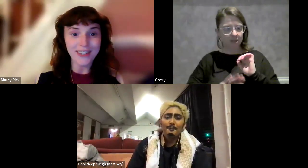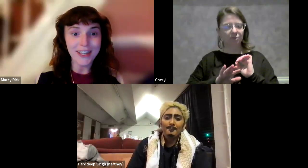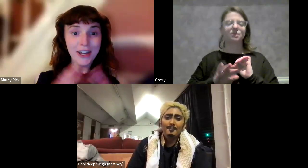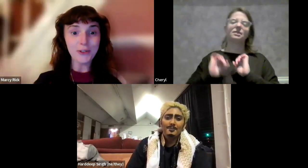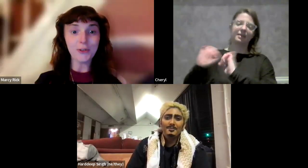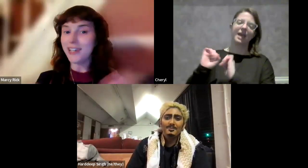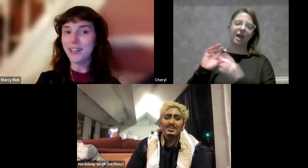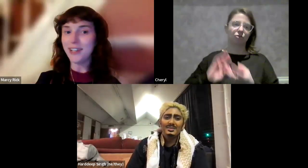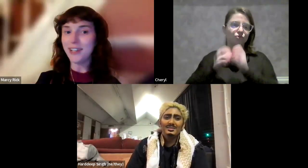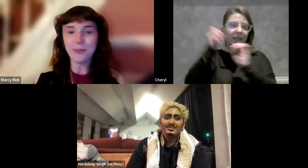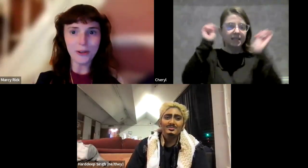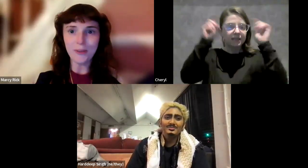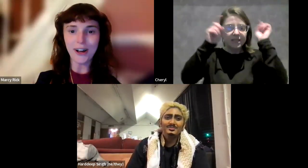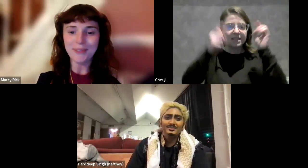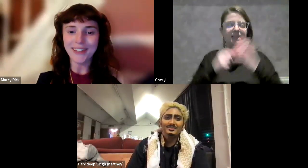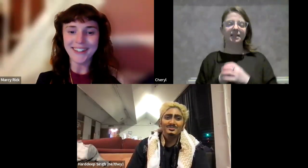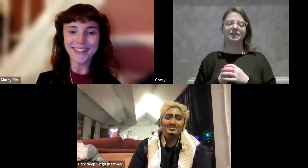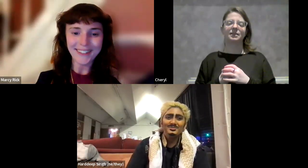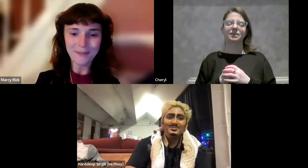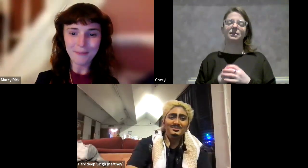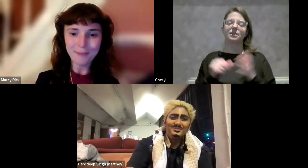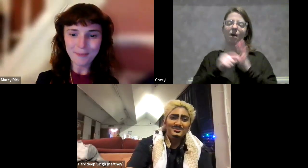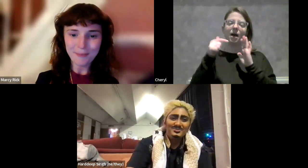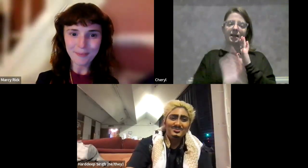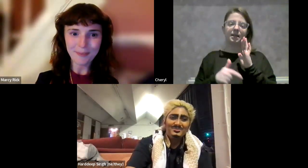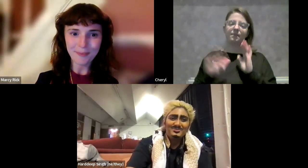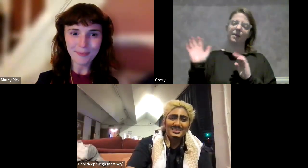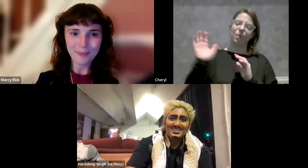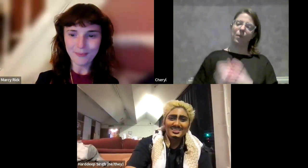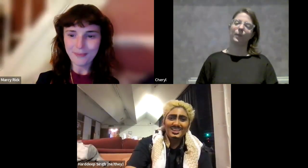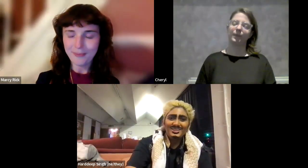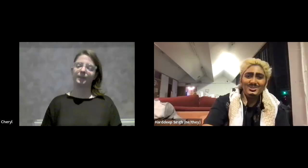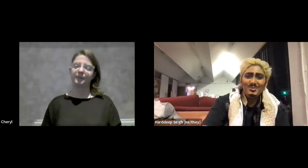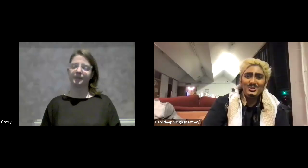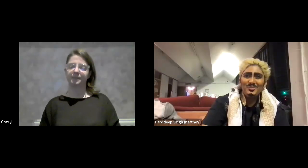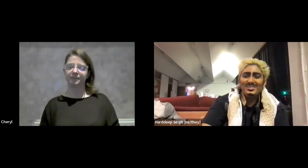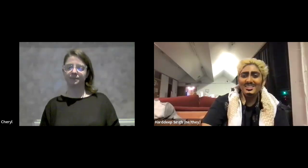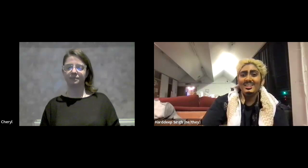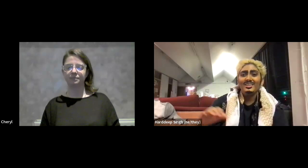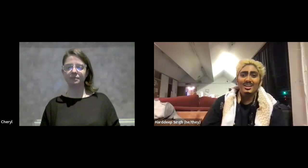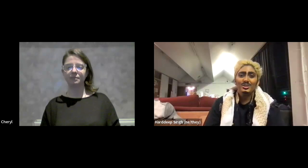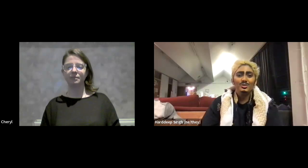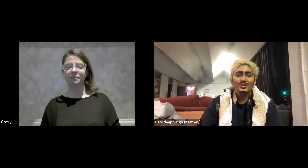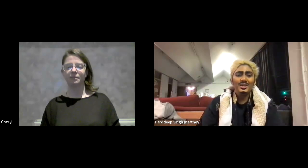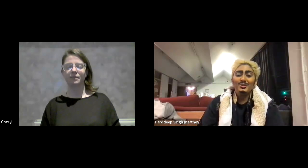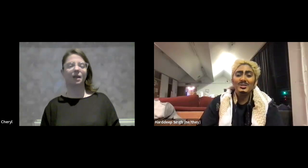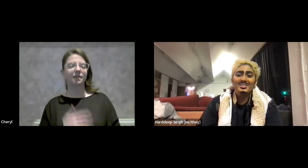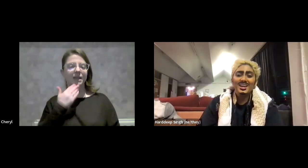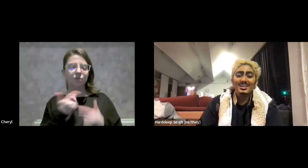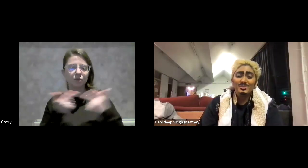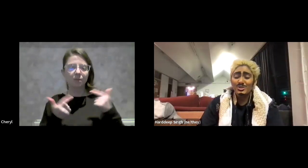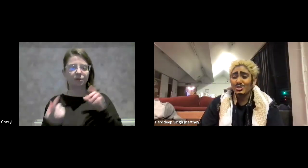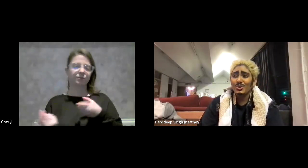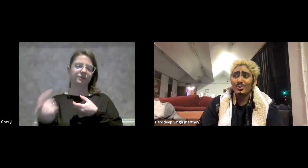creativity. So please welcome Hardeep Singh. Thank you so much, Marcy, and thank you for having